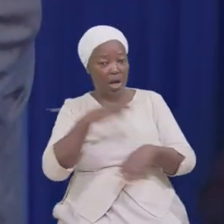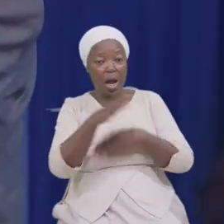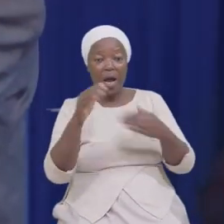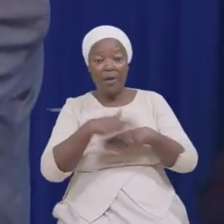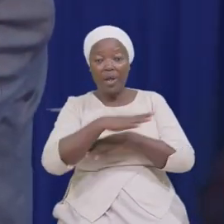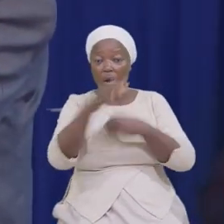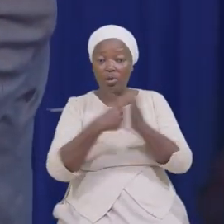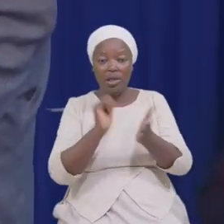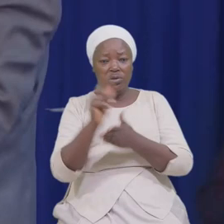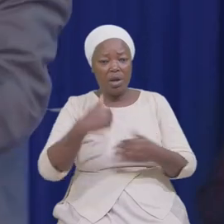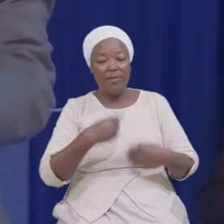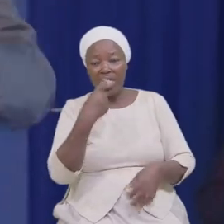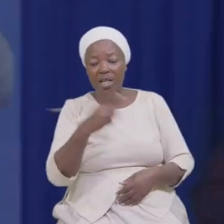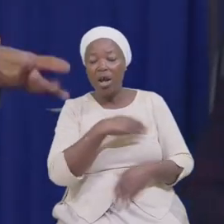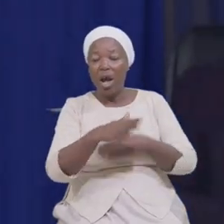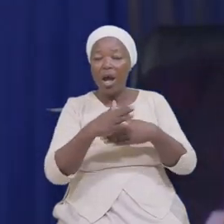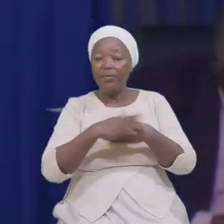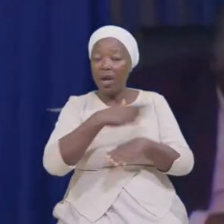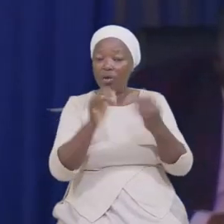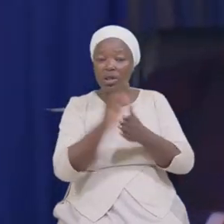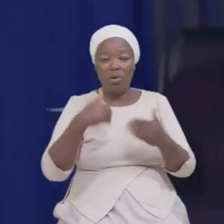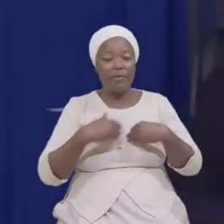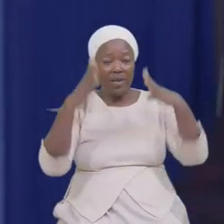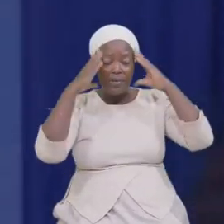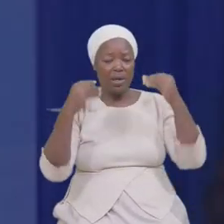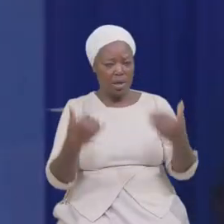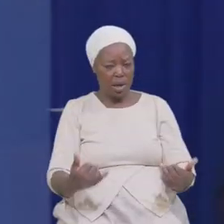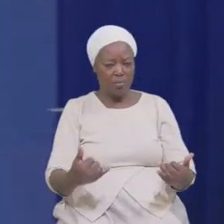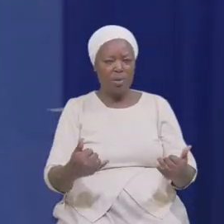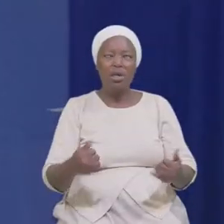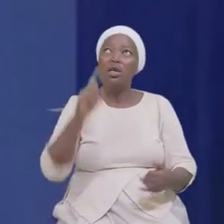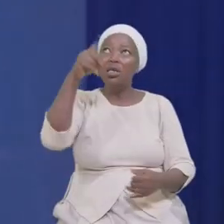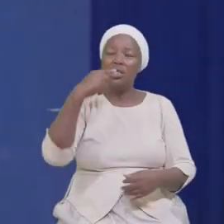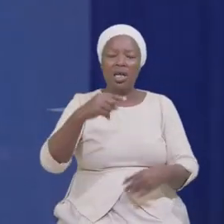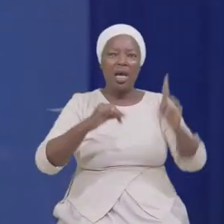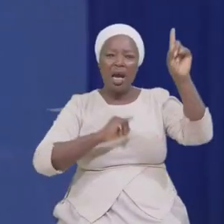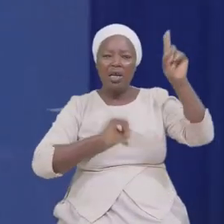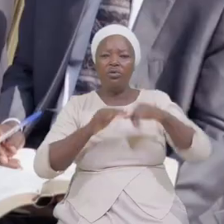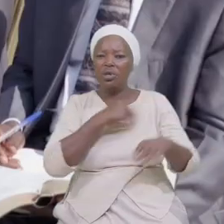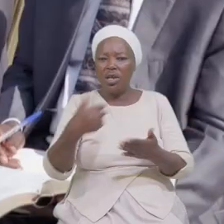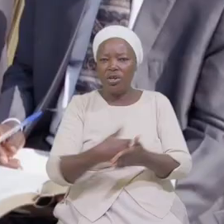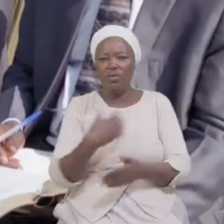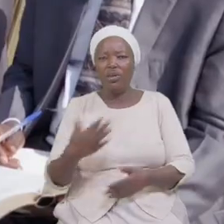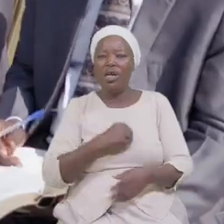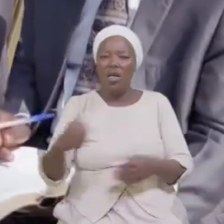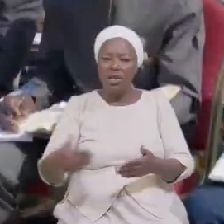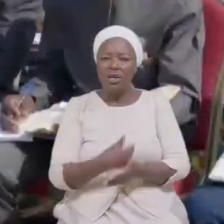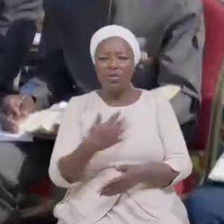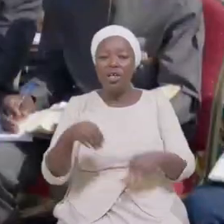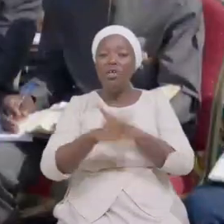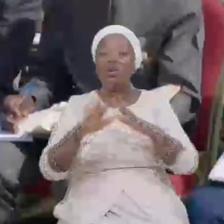tasted, after all that you have experienced, now he says, I do a new thing in your